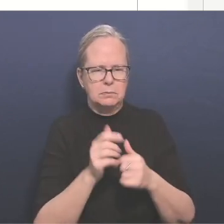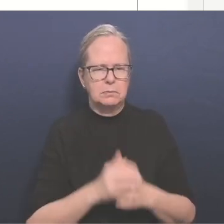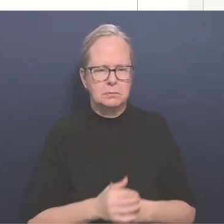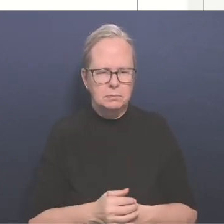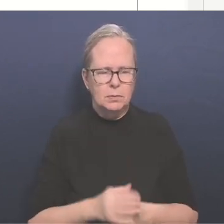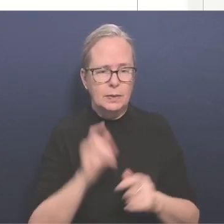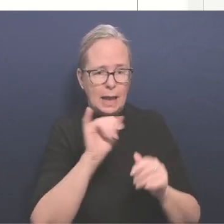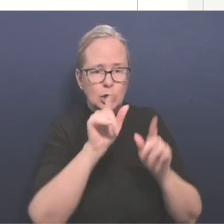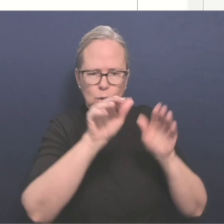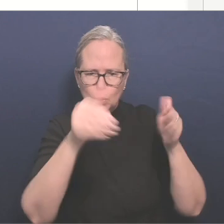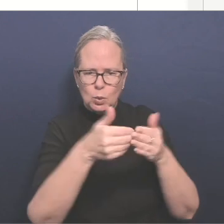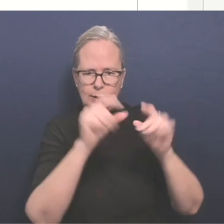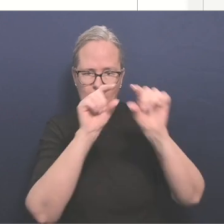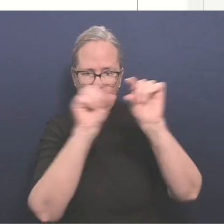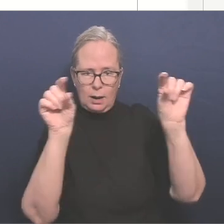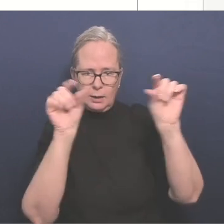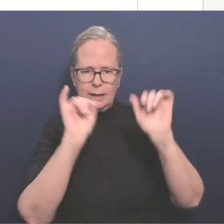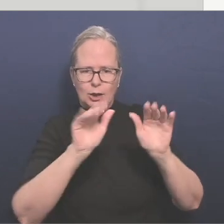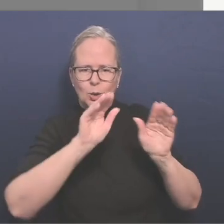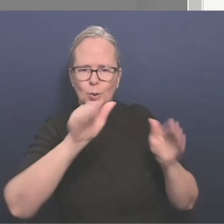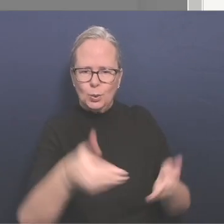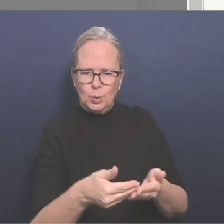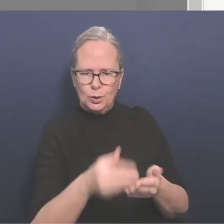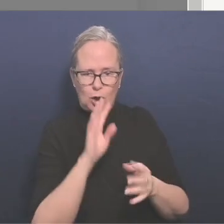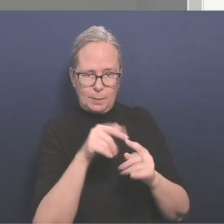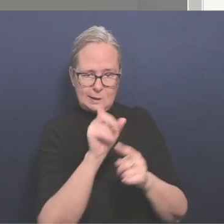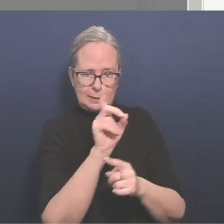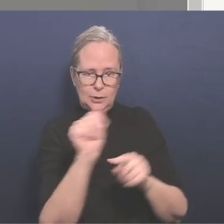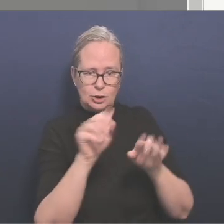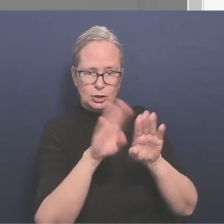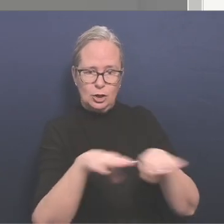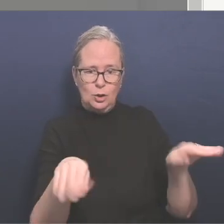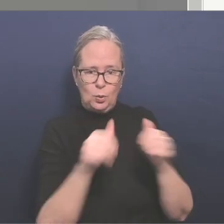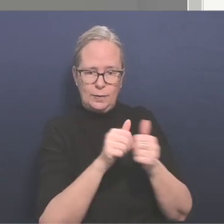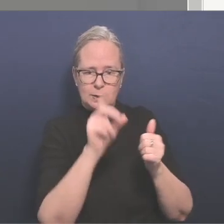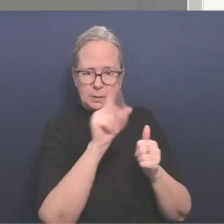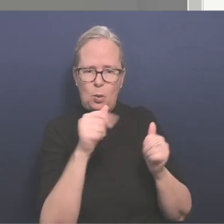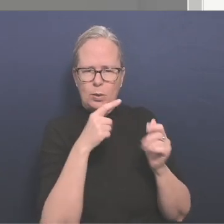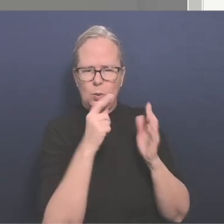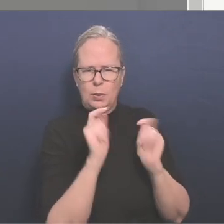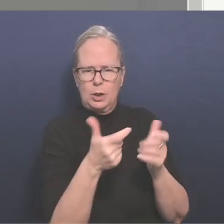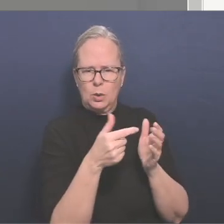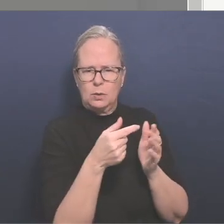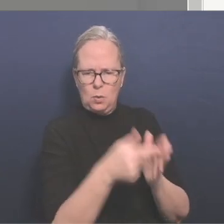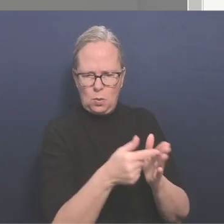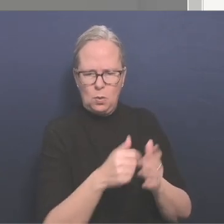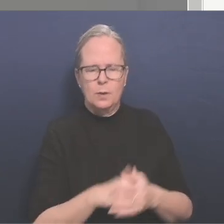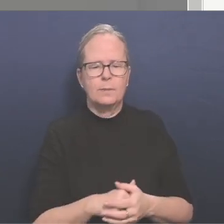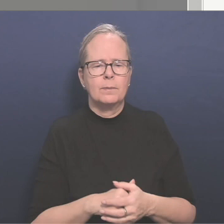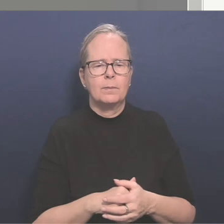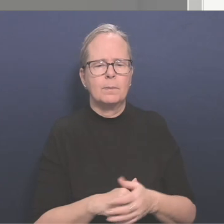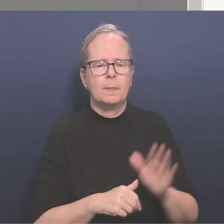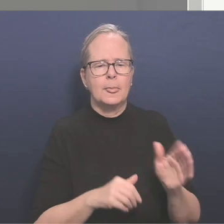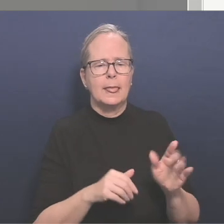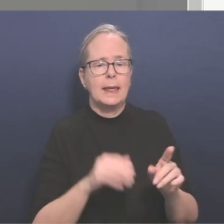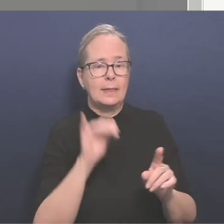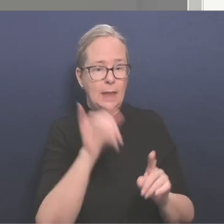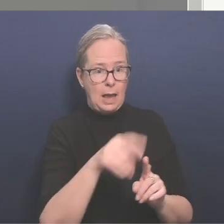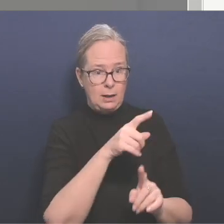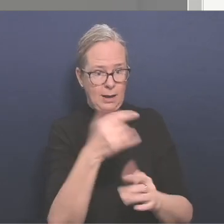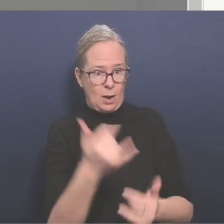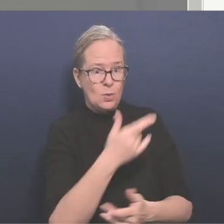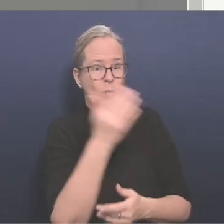what identifications you would need to be able to apply for these benefits. Yeah. So these are a list